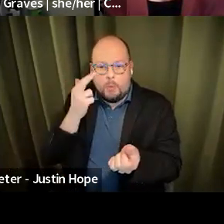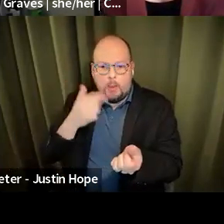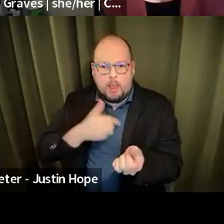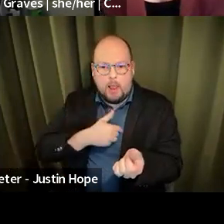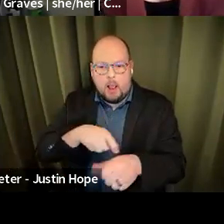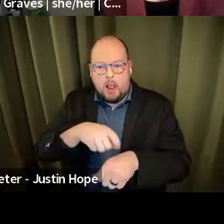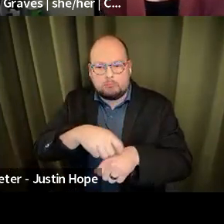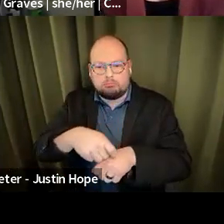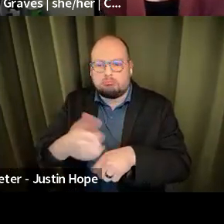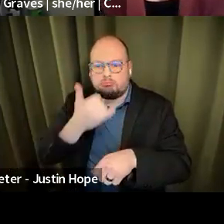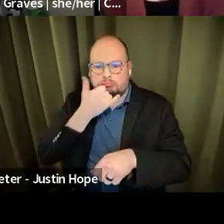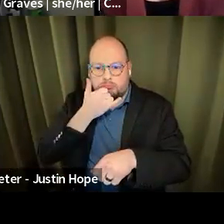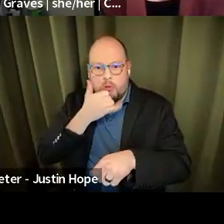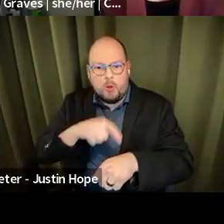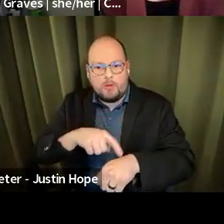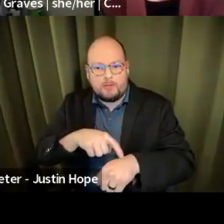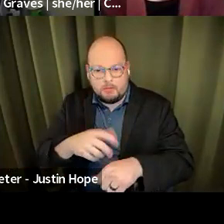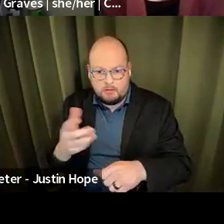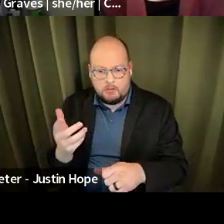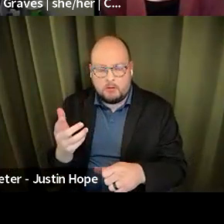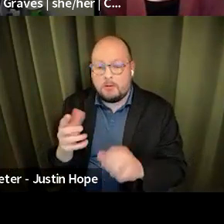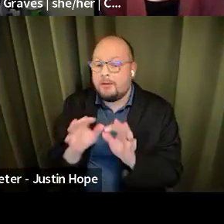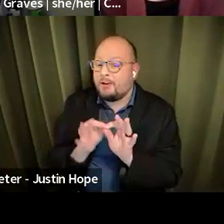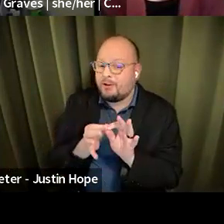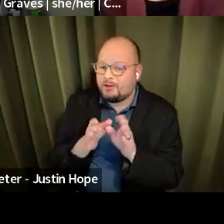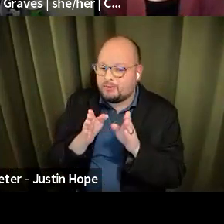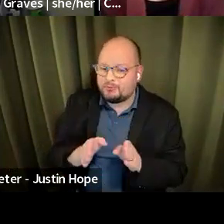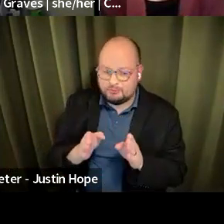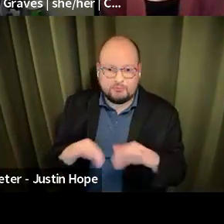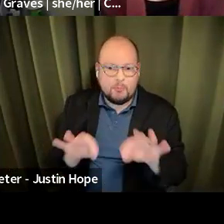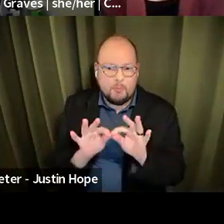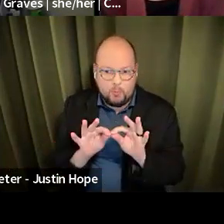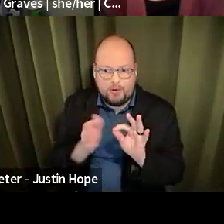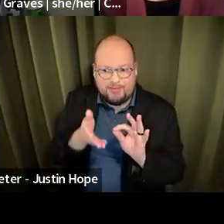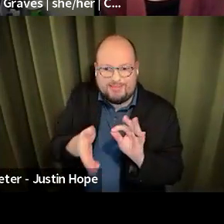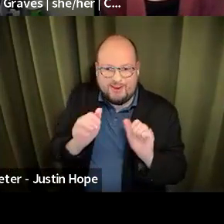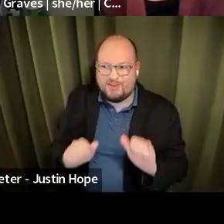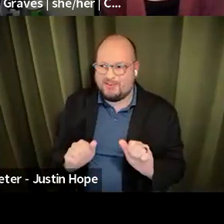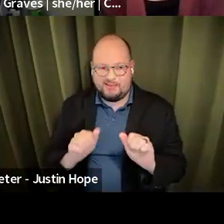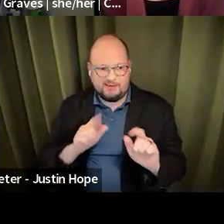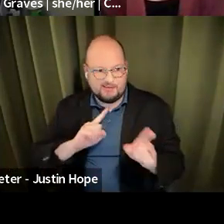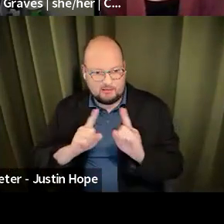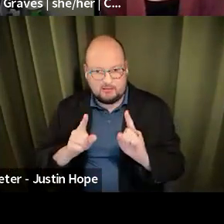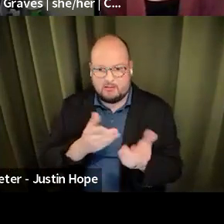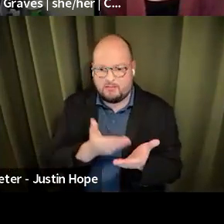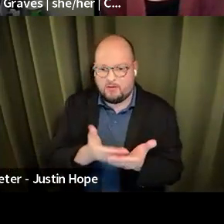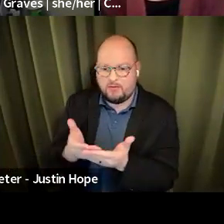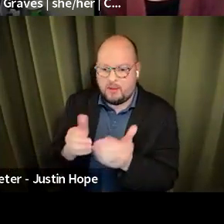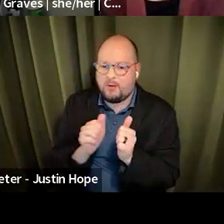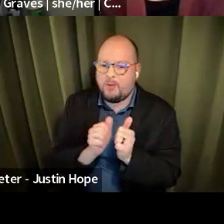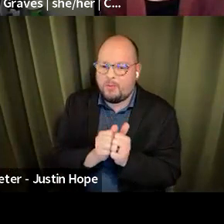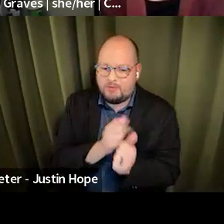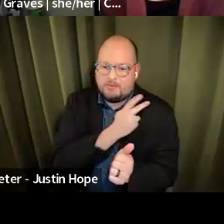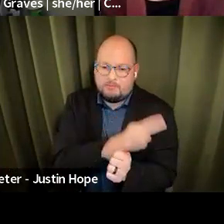The interpreter sometimes is the important piece there to verify. I also was thinking, as we're talking